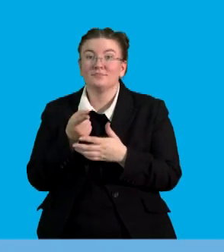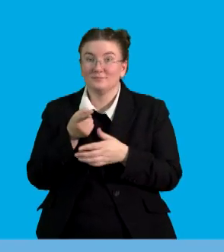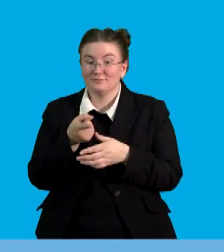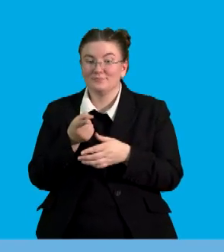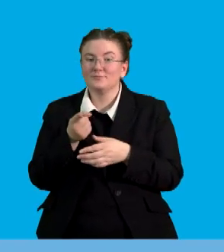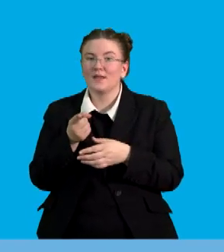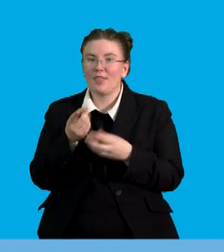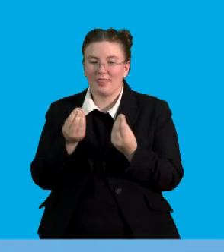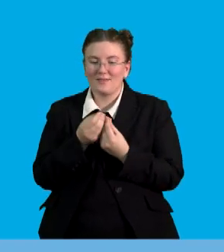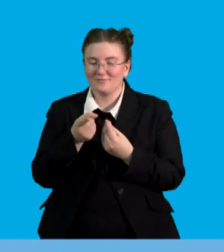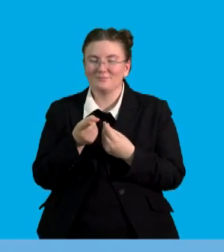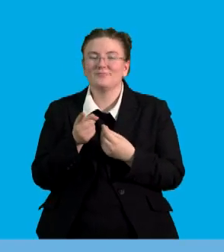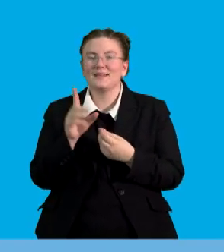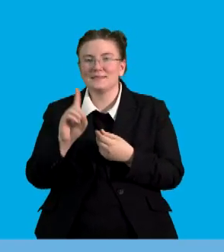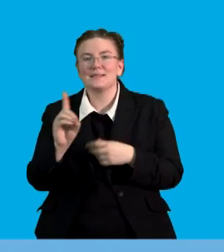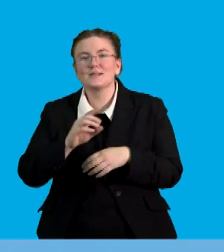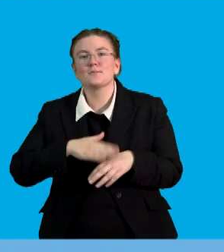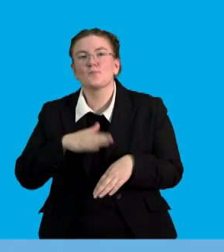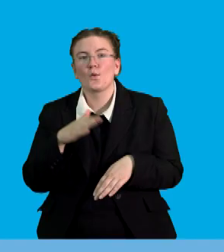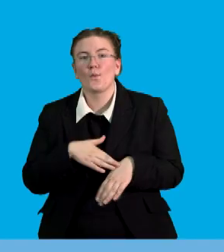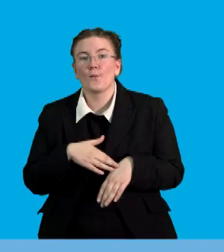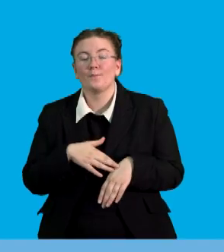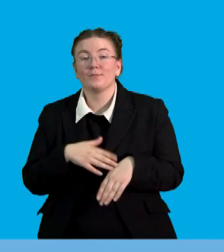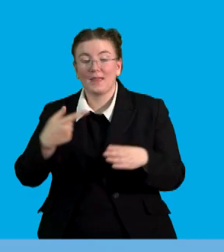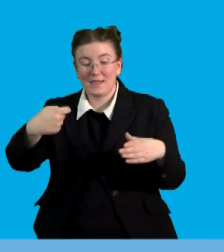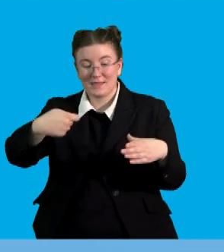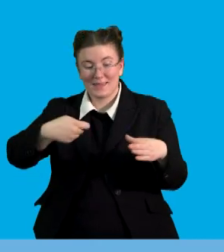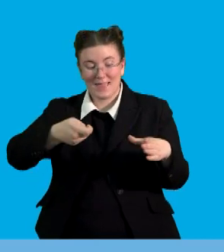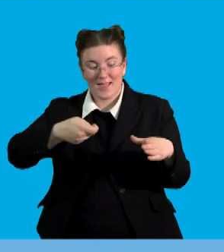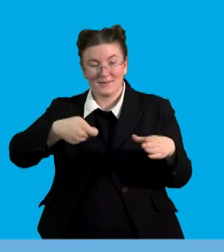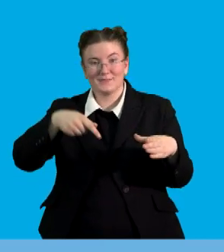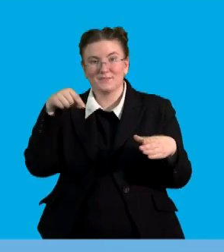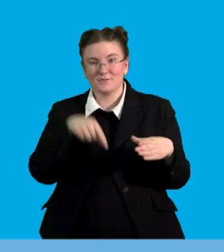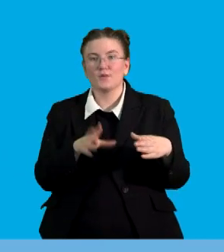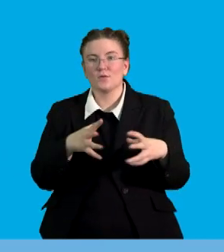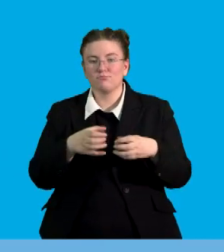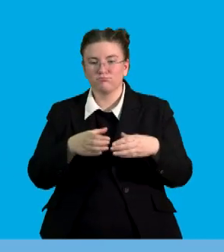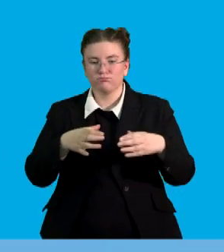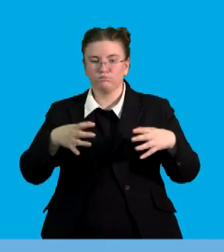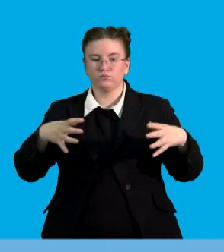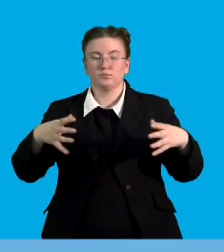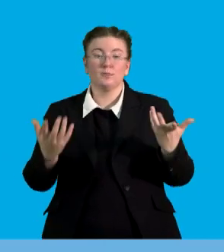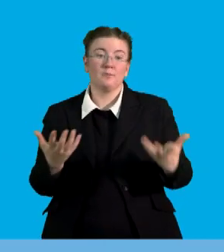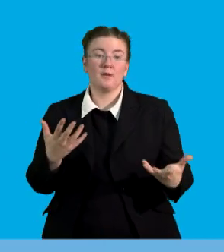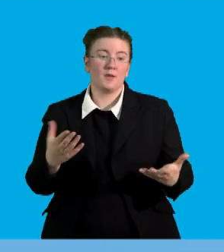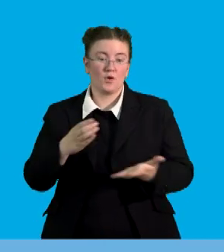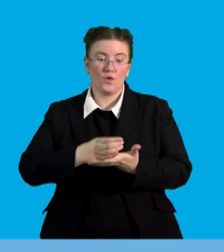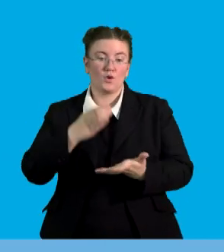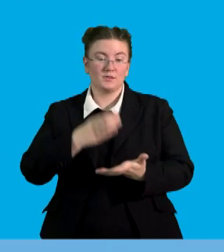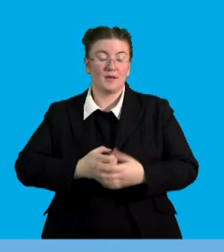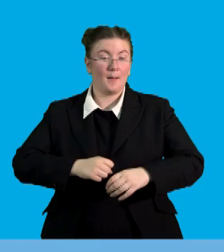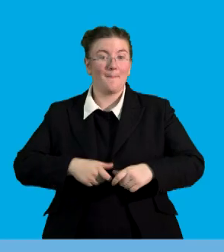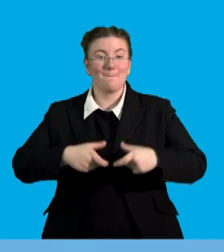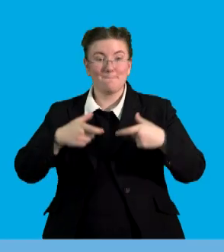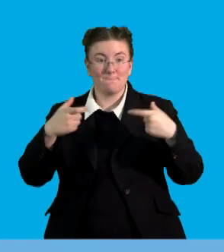substance is more dense. Again, a gas will expand to fill whatever space it is in. In a larger